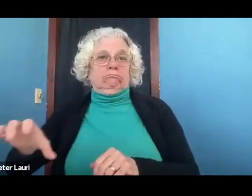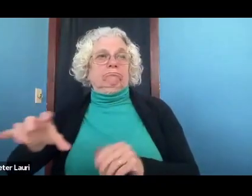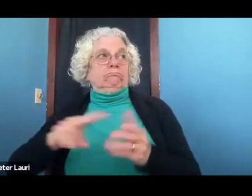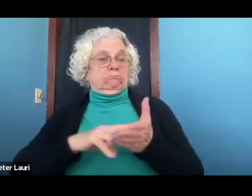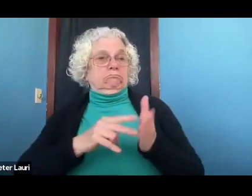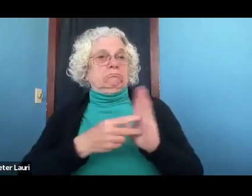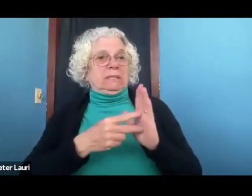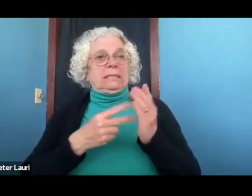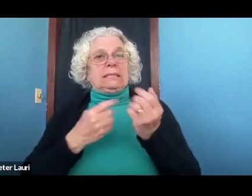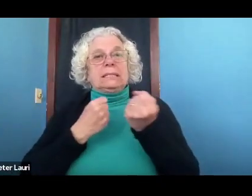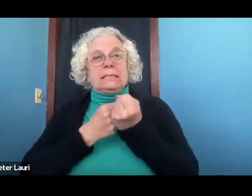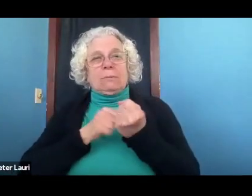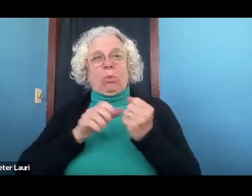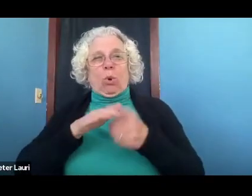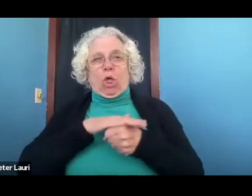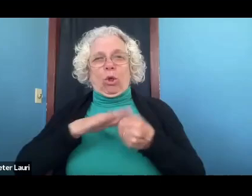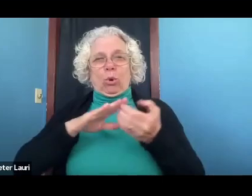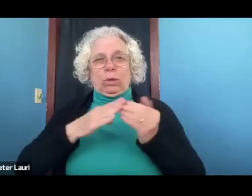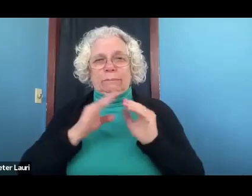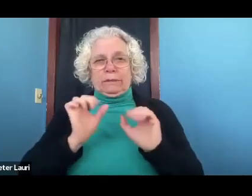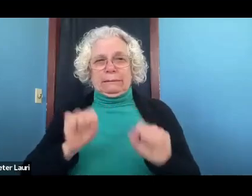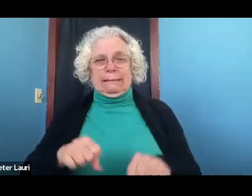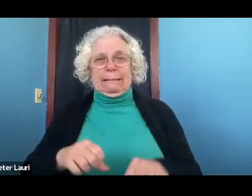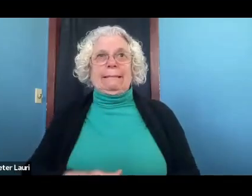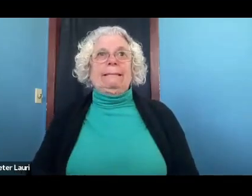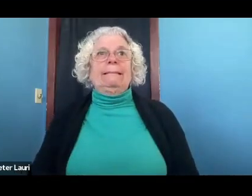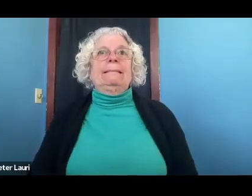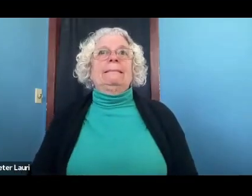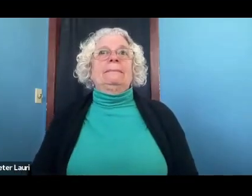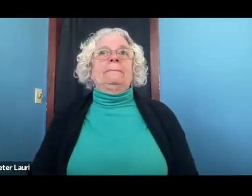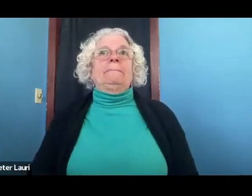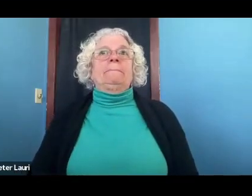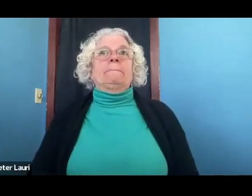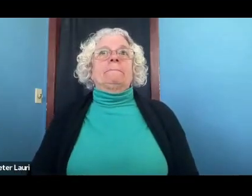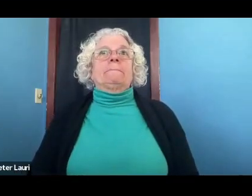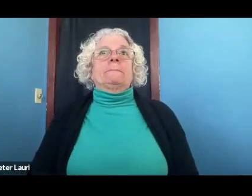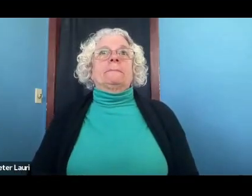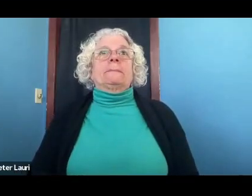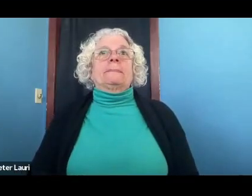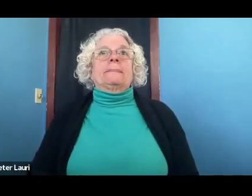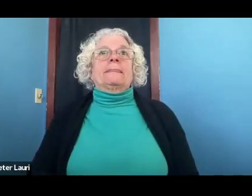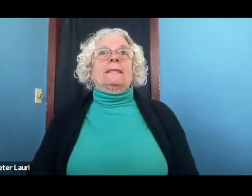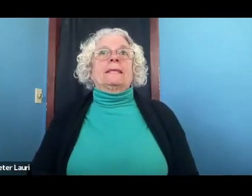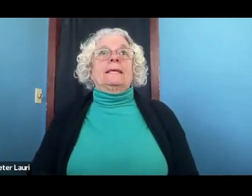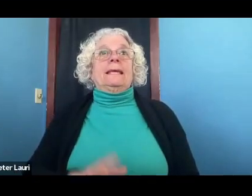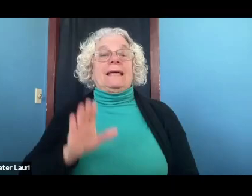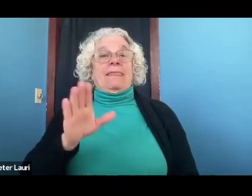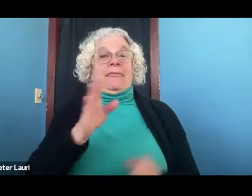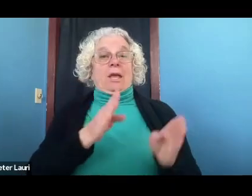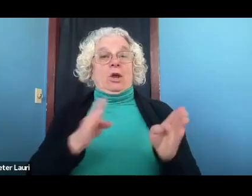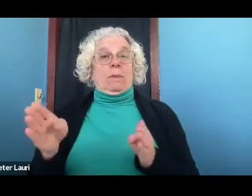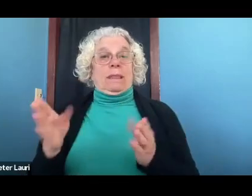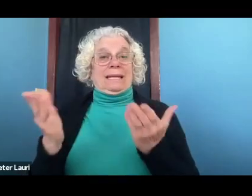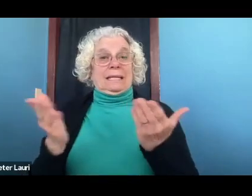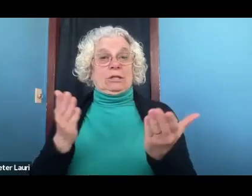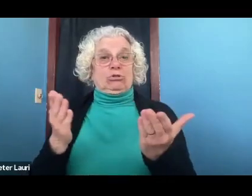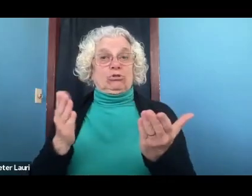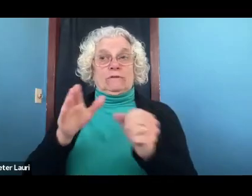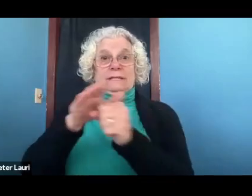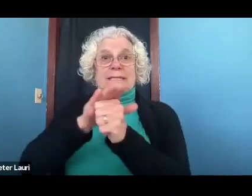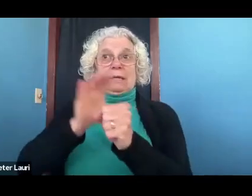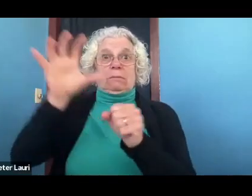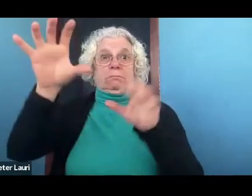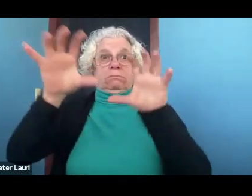and the community support they need as they age. The Arrowhead Area Agency on Aging's planning and service area,